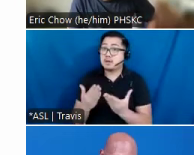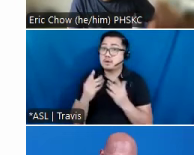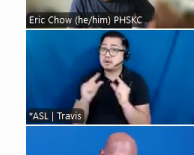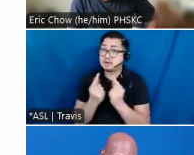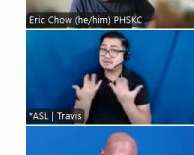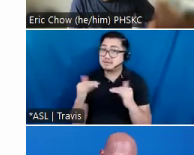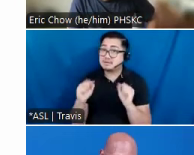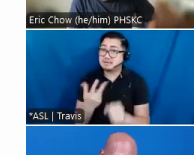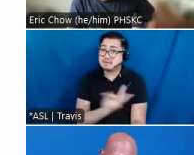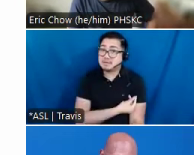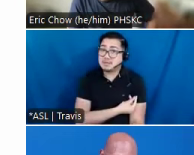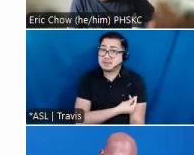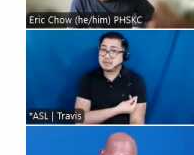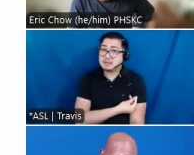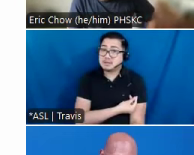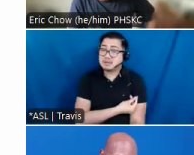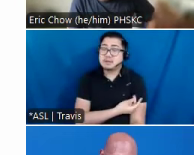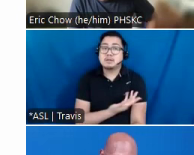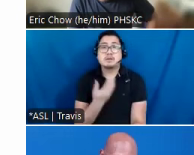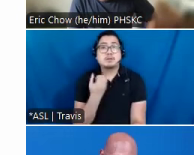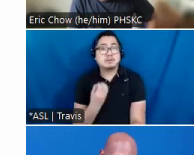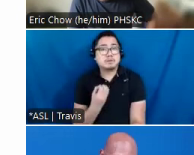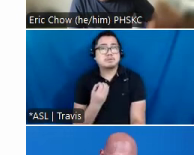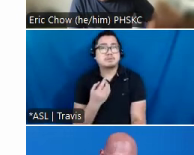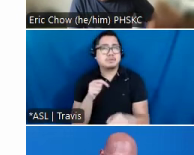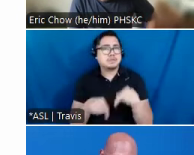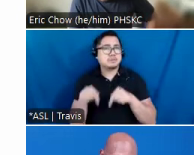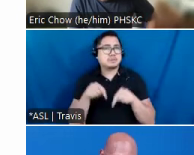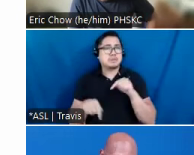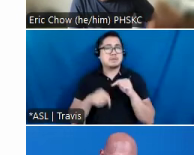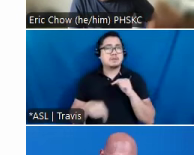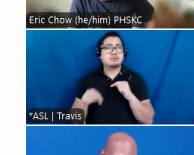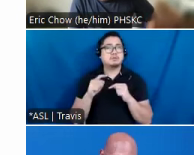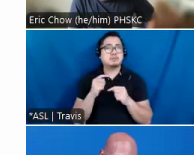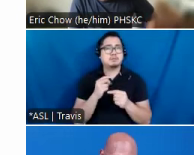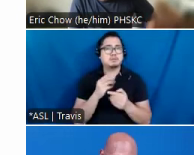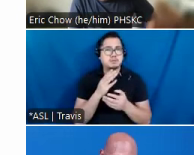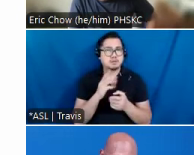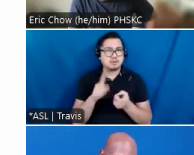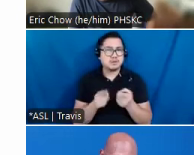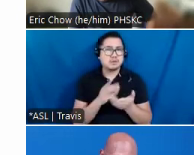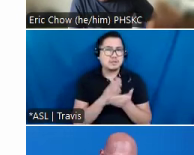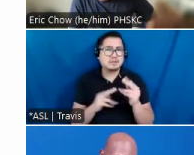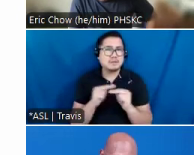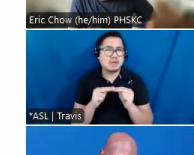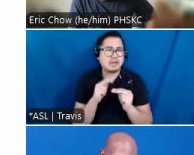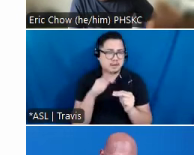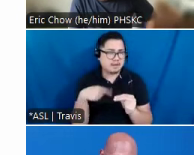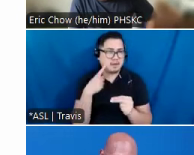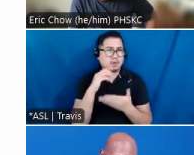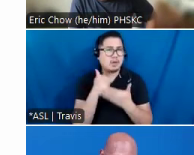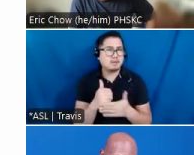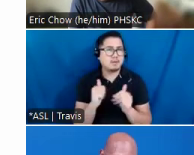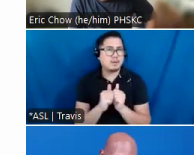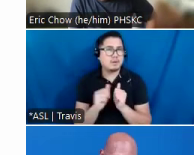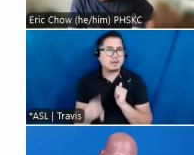get vaccinated? So here, let's go back Immunization? to some of the slides just to help with this question. I think I